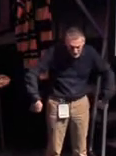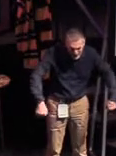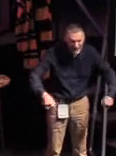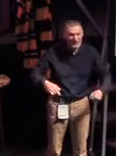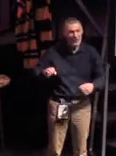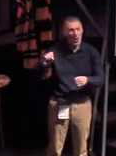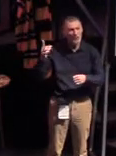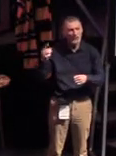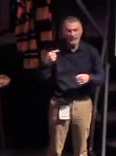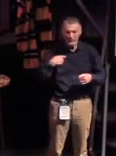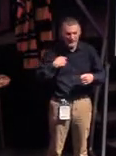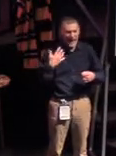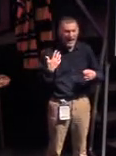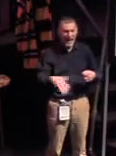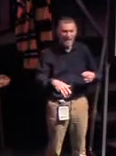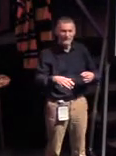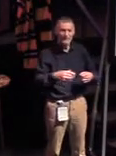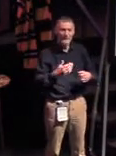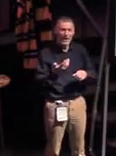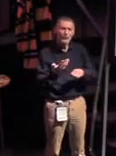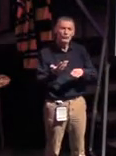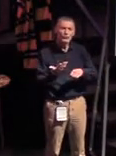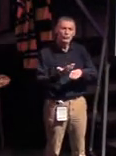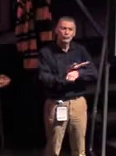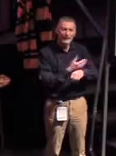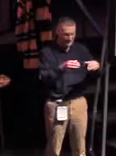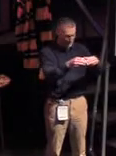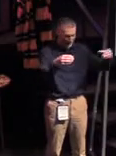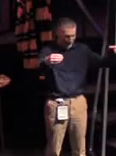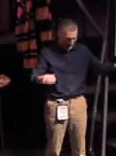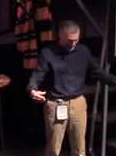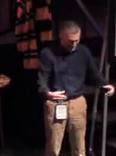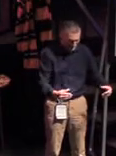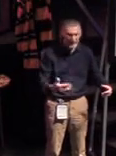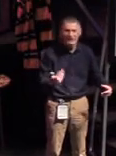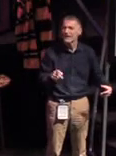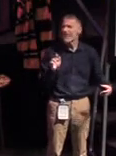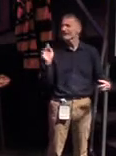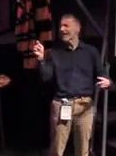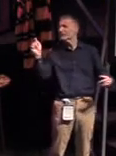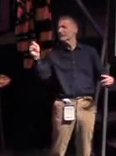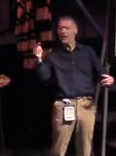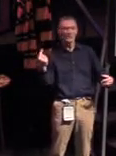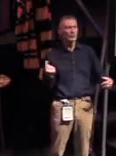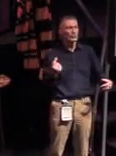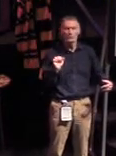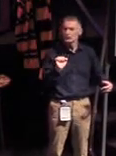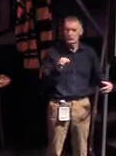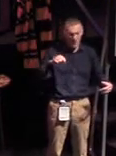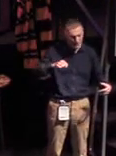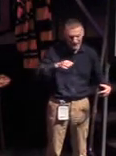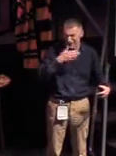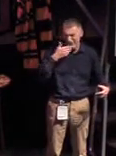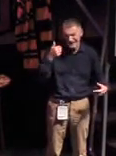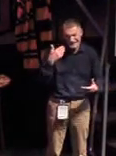A green rectangular canvas bag has been left just at the entrance by the box office there. Whoever that belongs to, they need to come